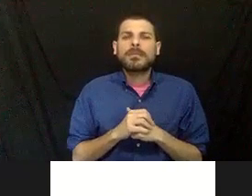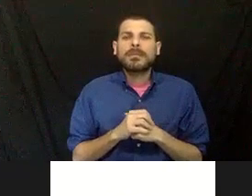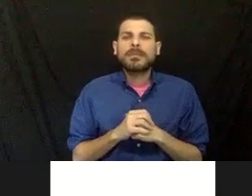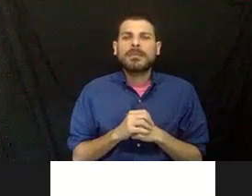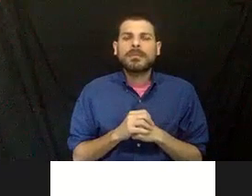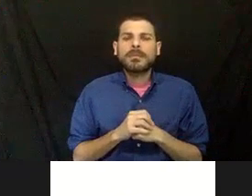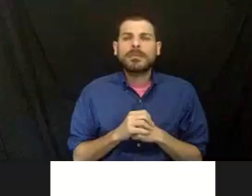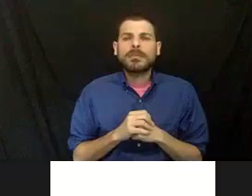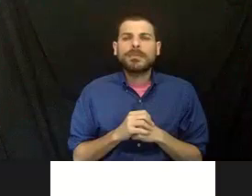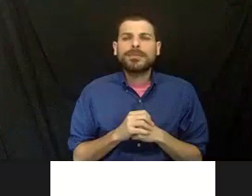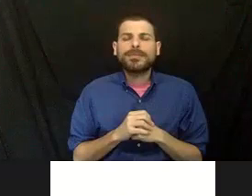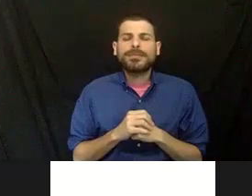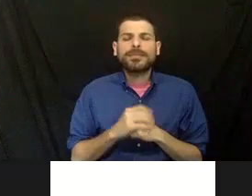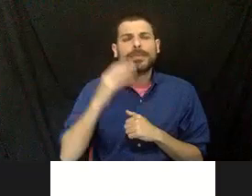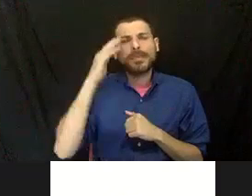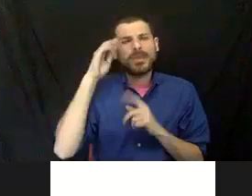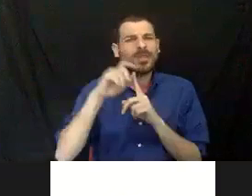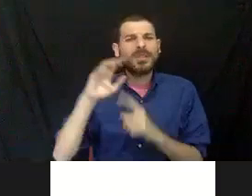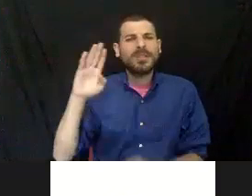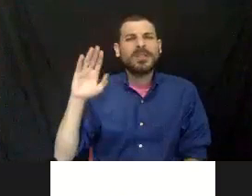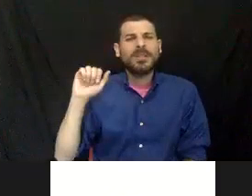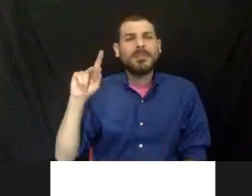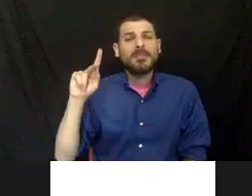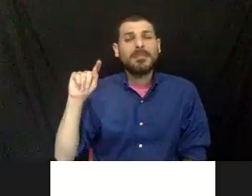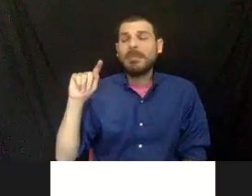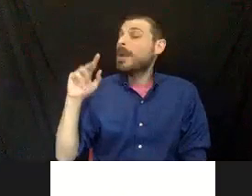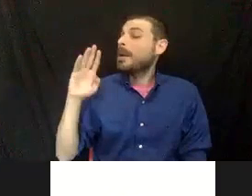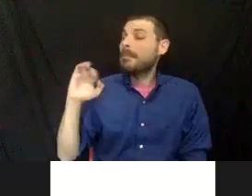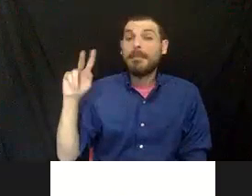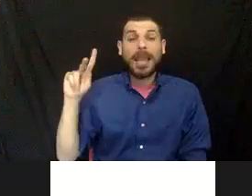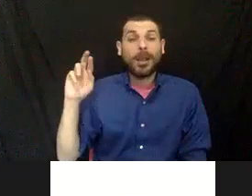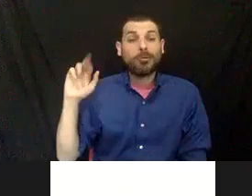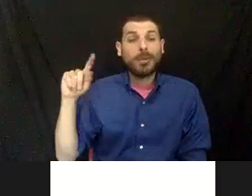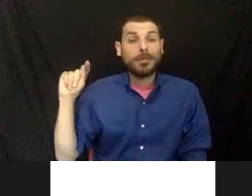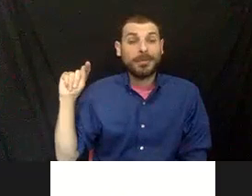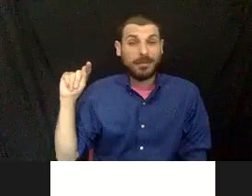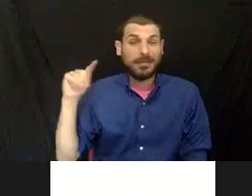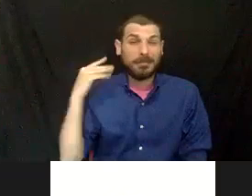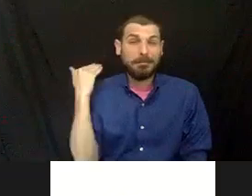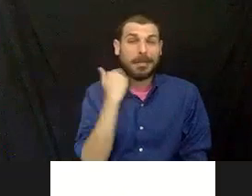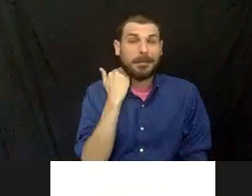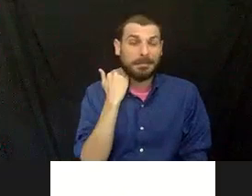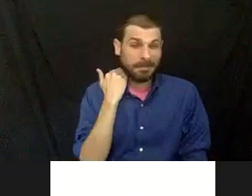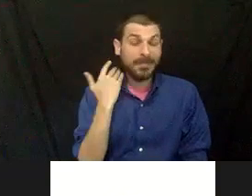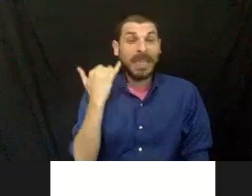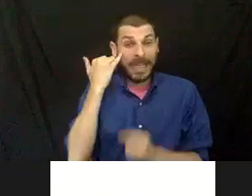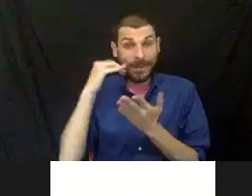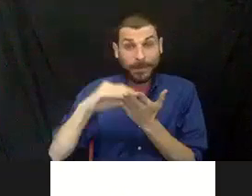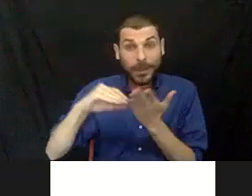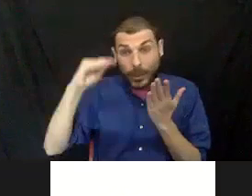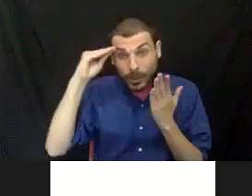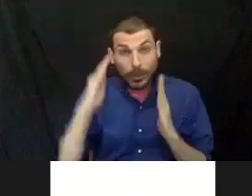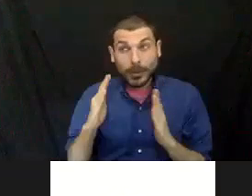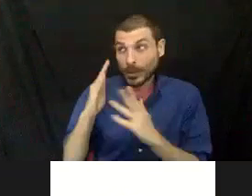Bankruptcy really is an option for people with student loans, and that's part of the reason why I think all these other things we're talking about are